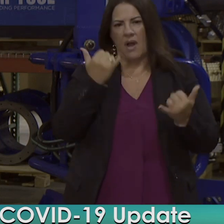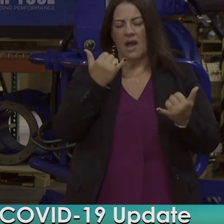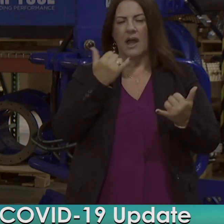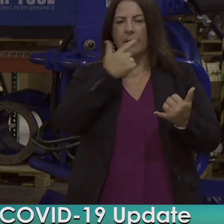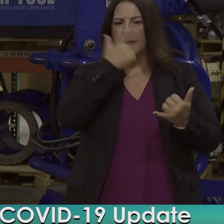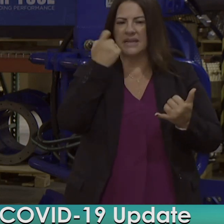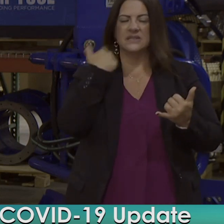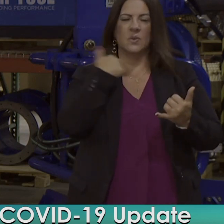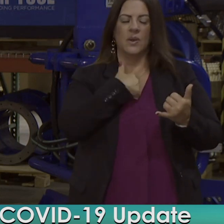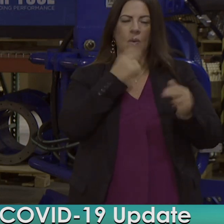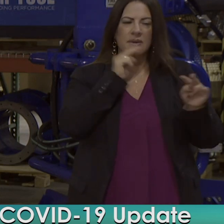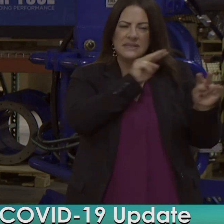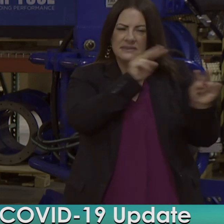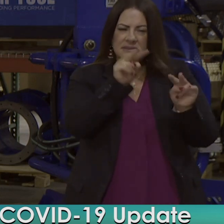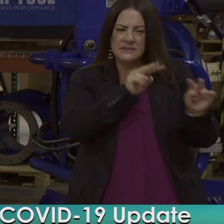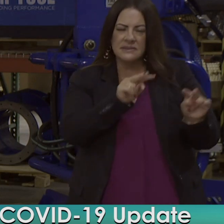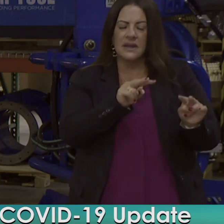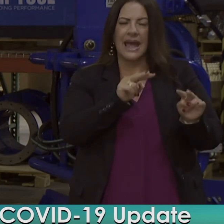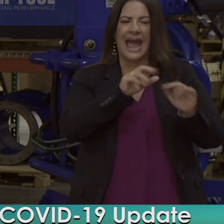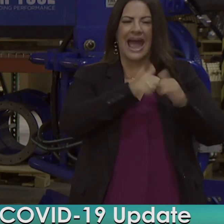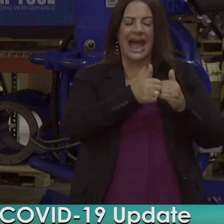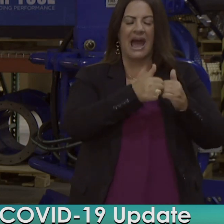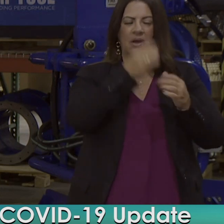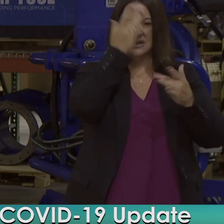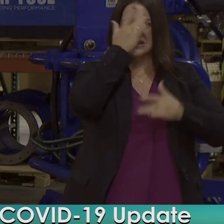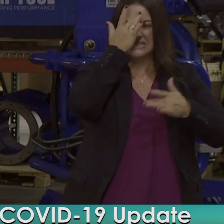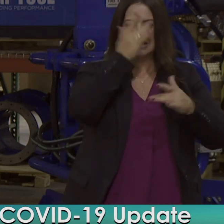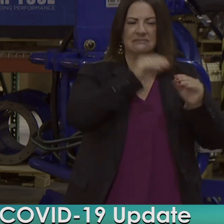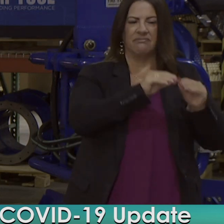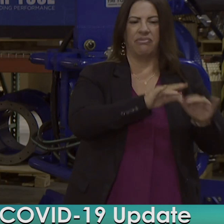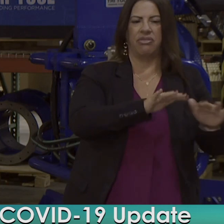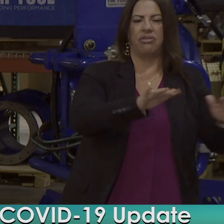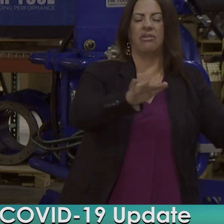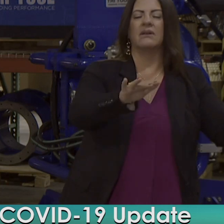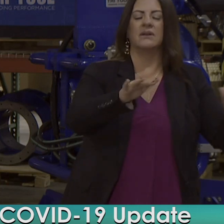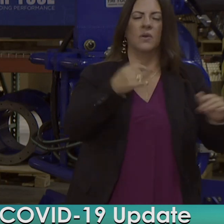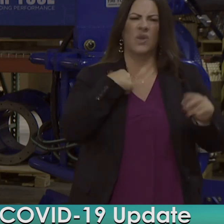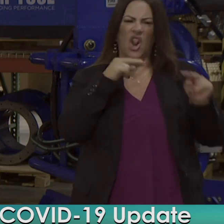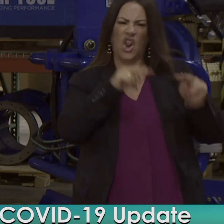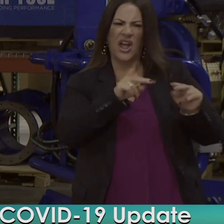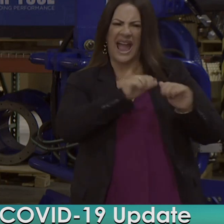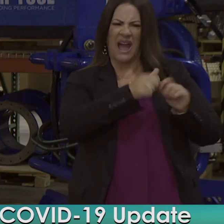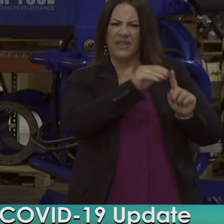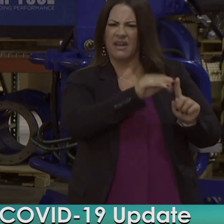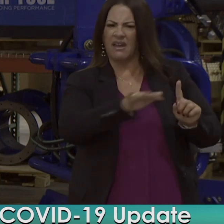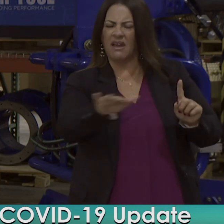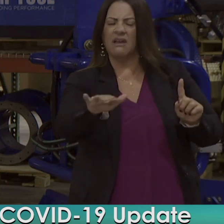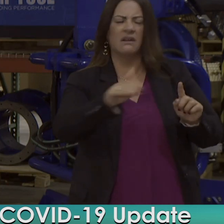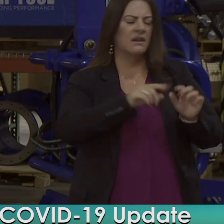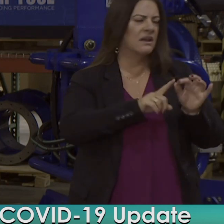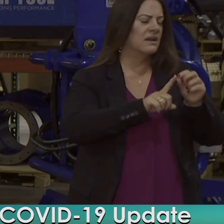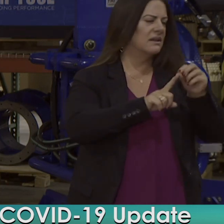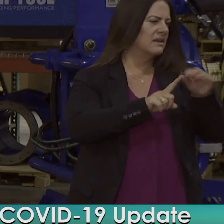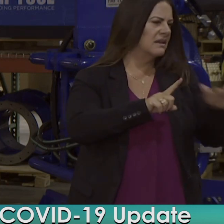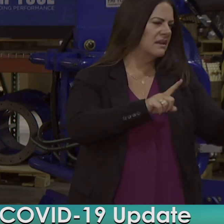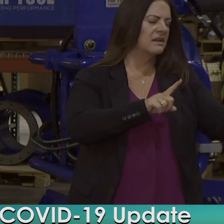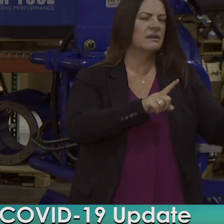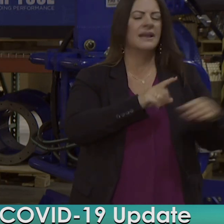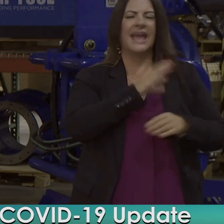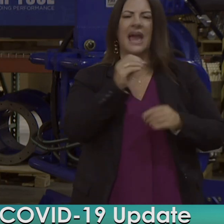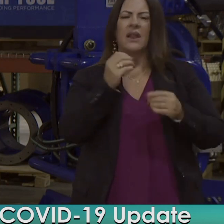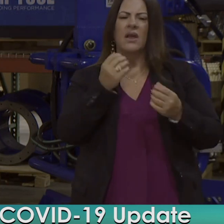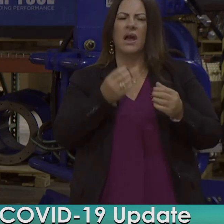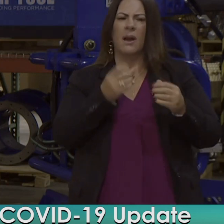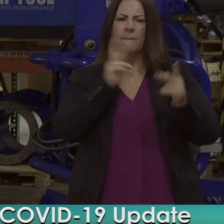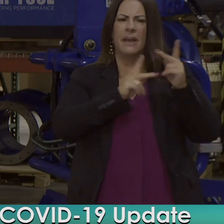of disease, so epidemiologic measures, our understanding of the capacity in the hospital, in the care delivery system, and also